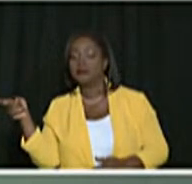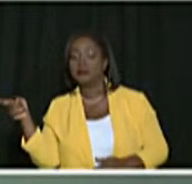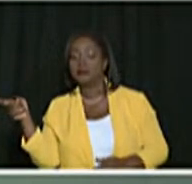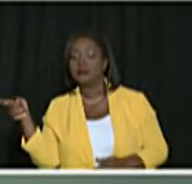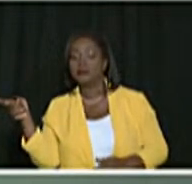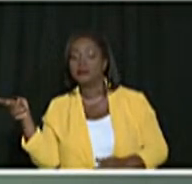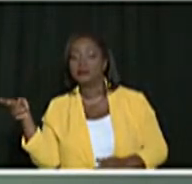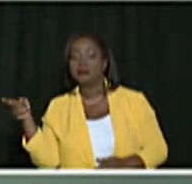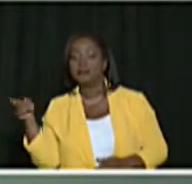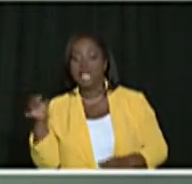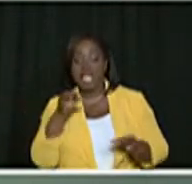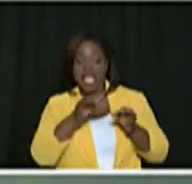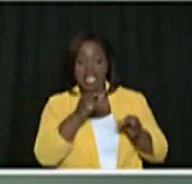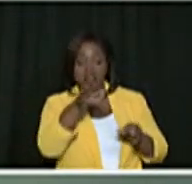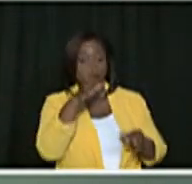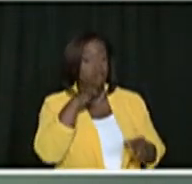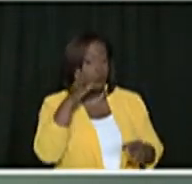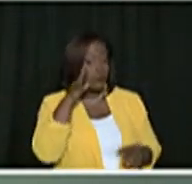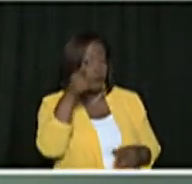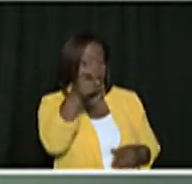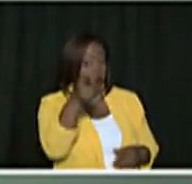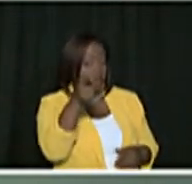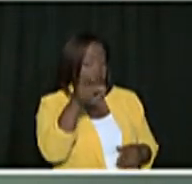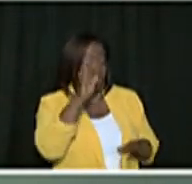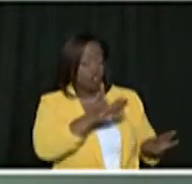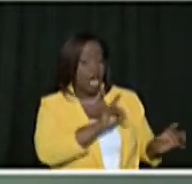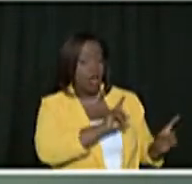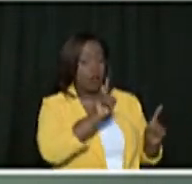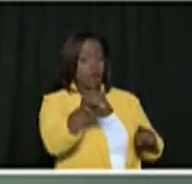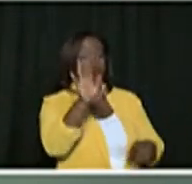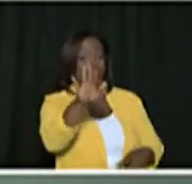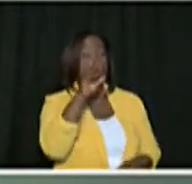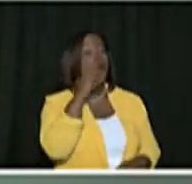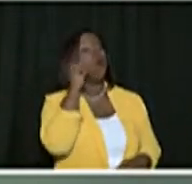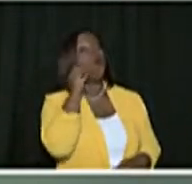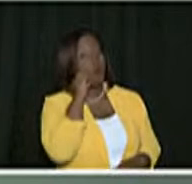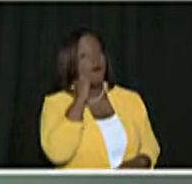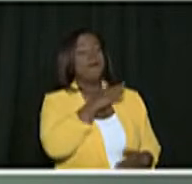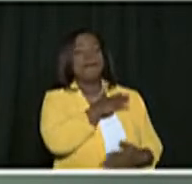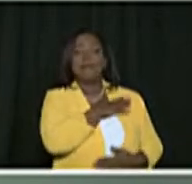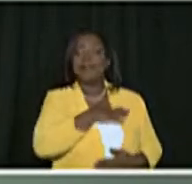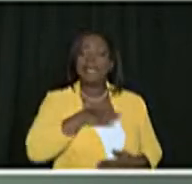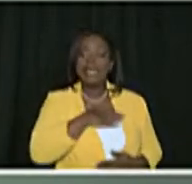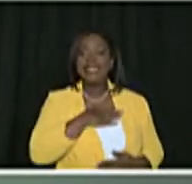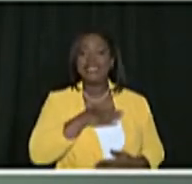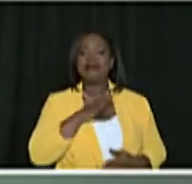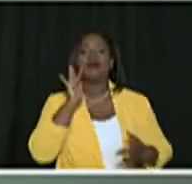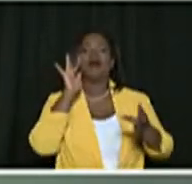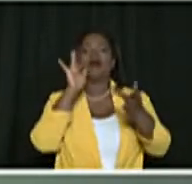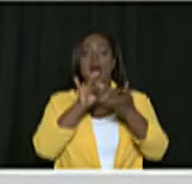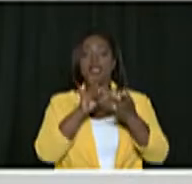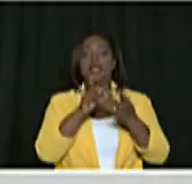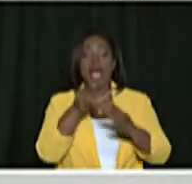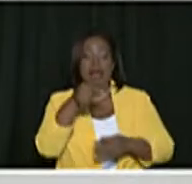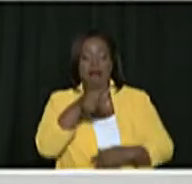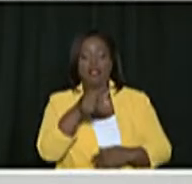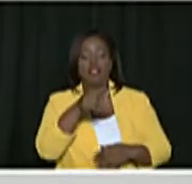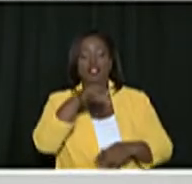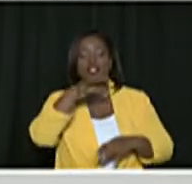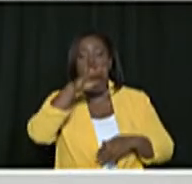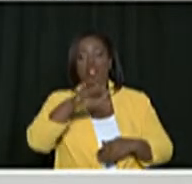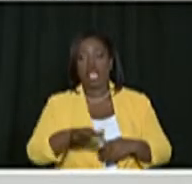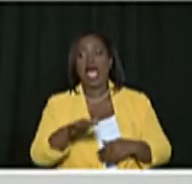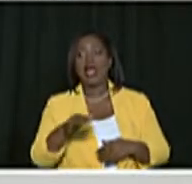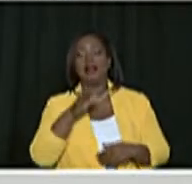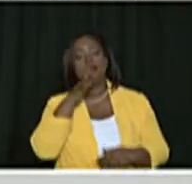responsibility for all Jamaican children. Every child deserves protection, and they are all our children. And as much as we don't want to